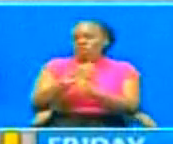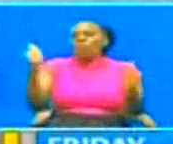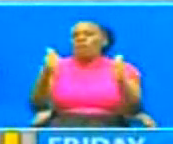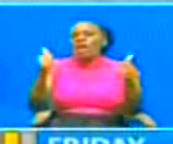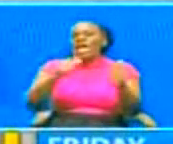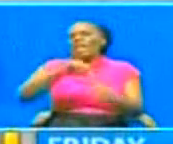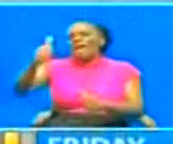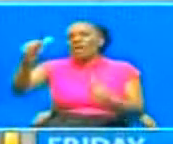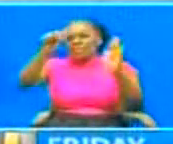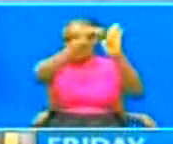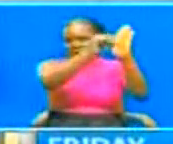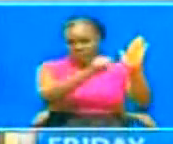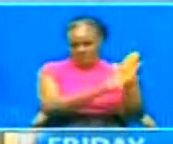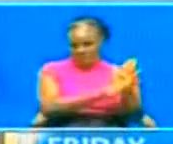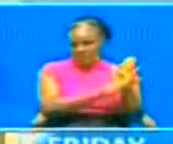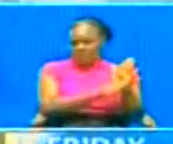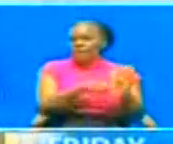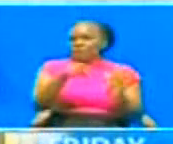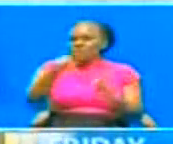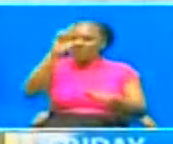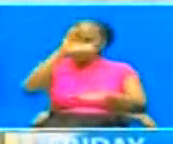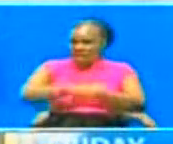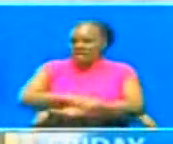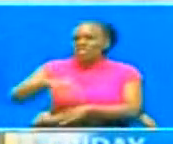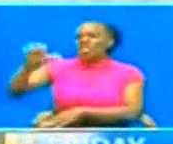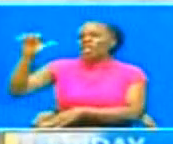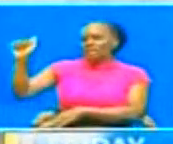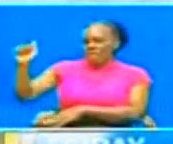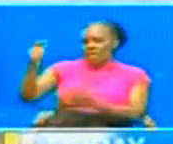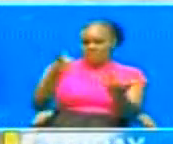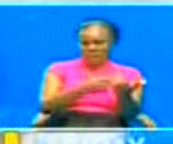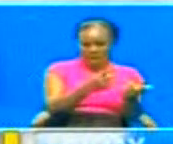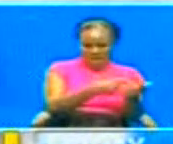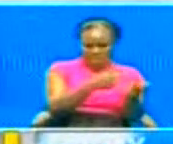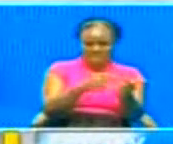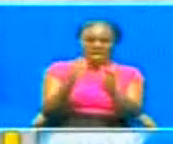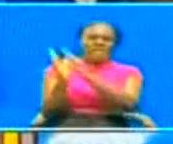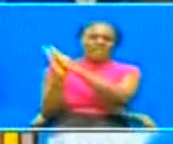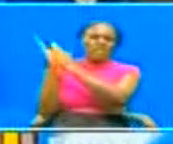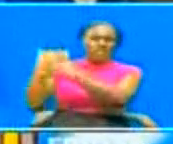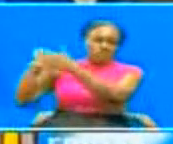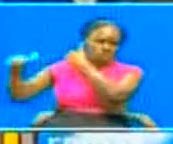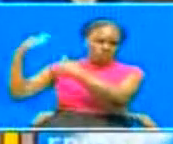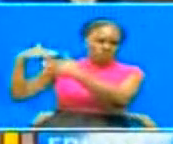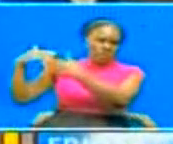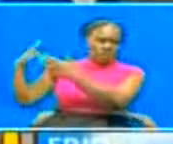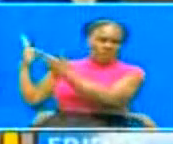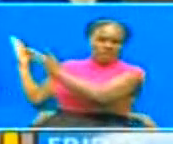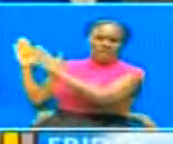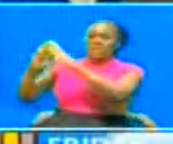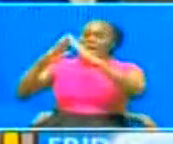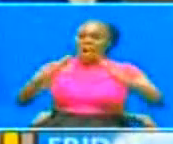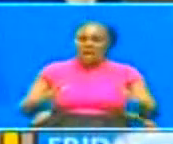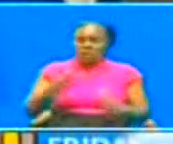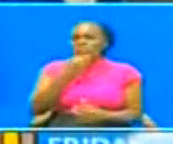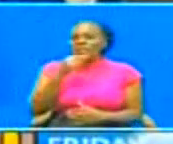in the rest of the subjects. In fact, he even attained an A grade in mathematics and history. It is in these manyatas where